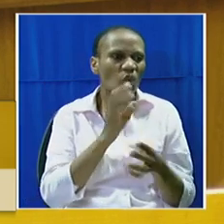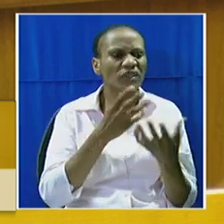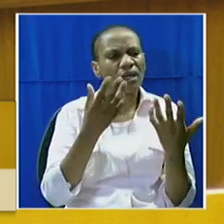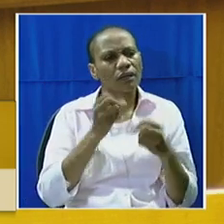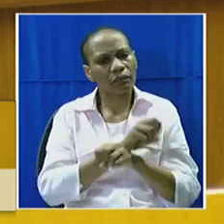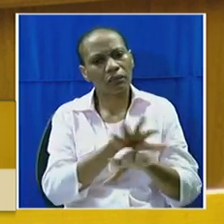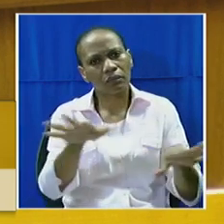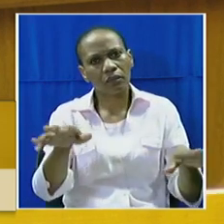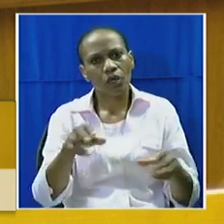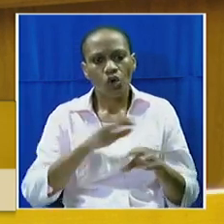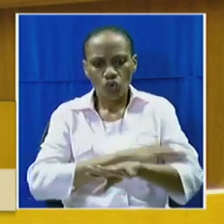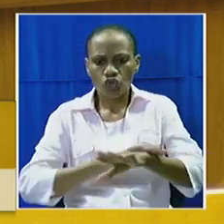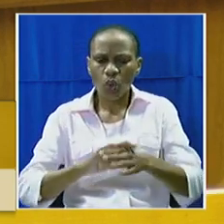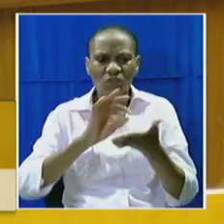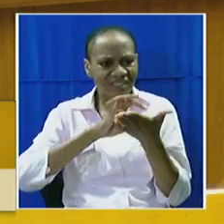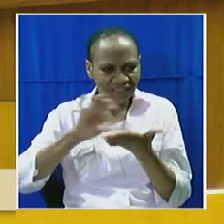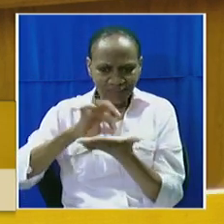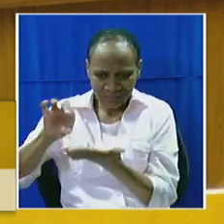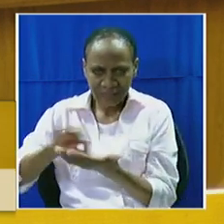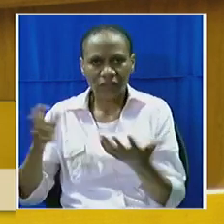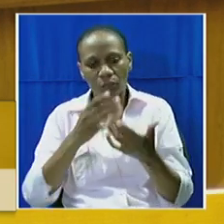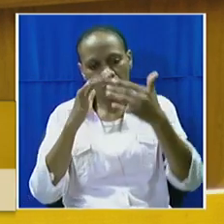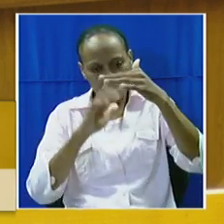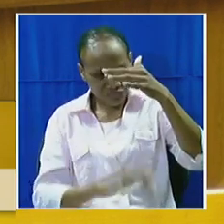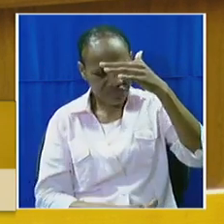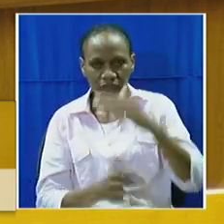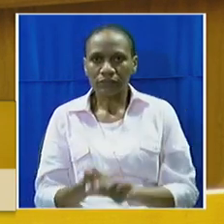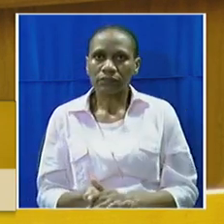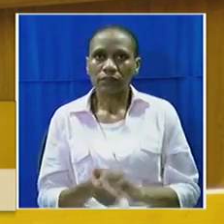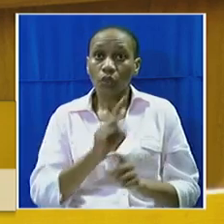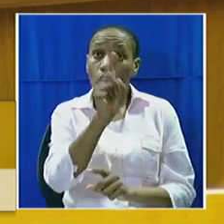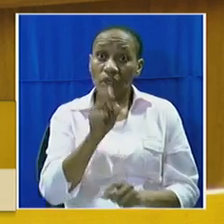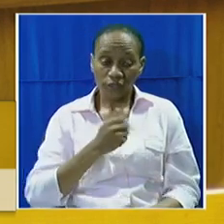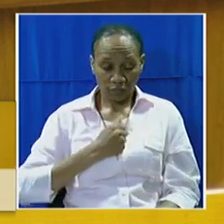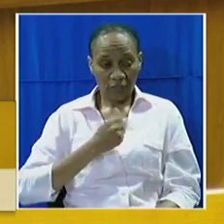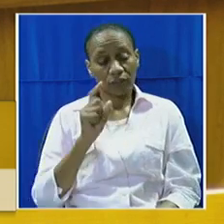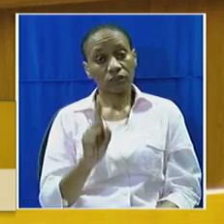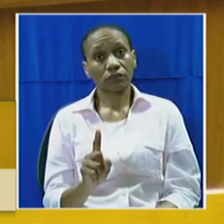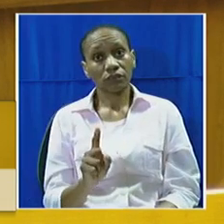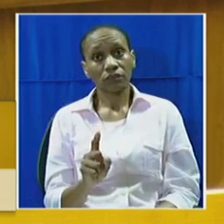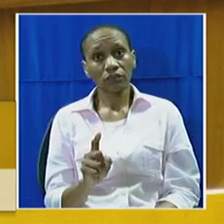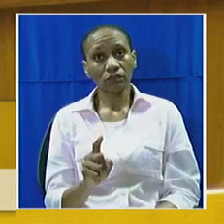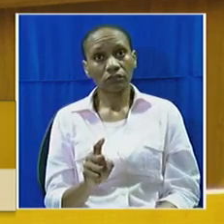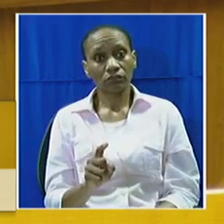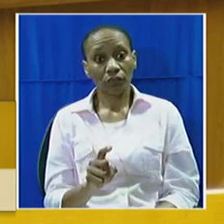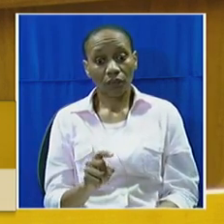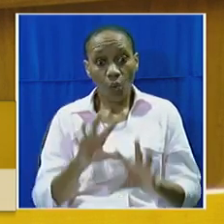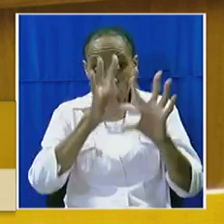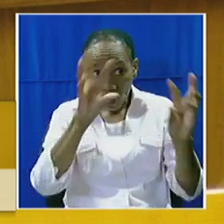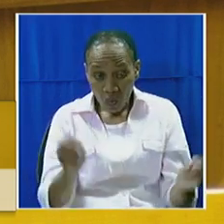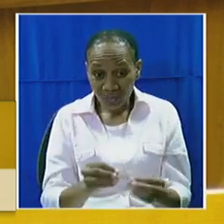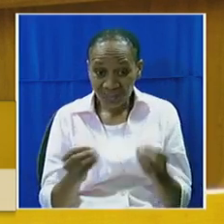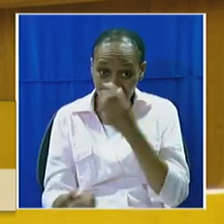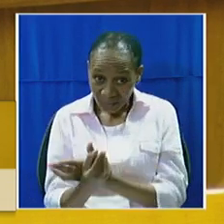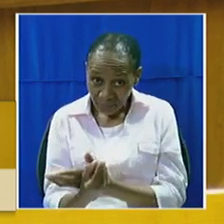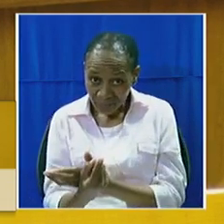supply, roads, cleanliness, etc. Now the question that I put is that happening? I